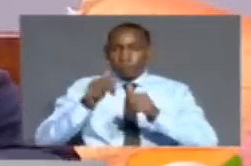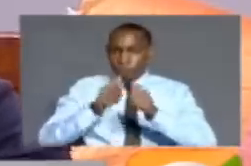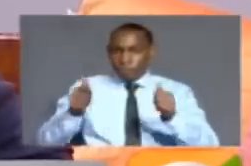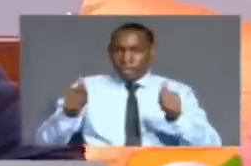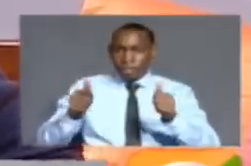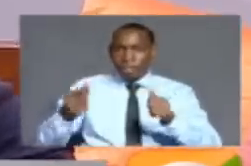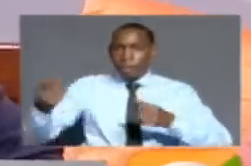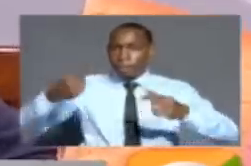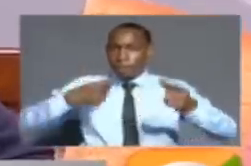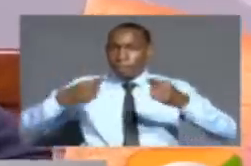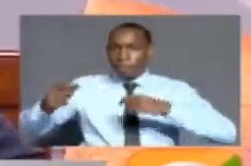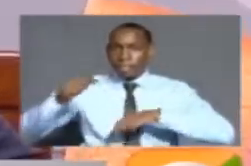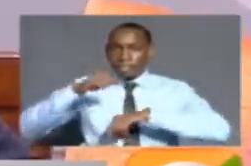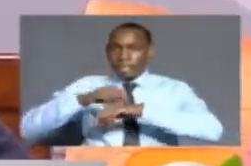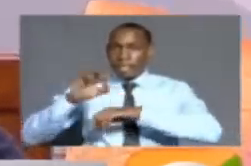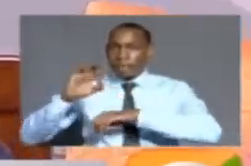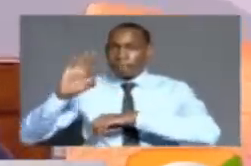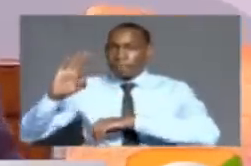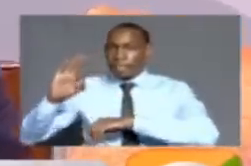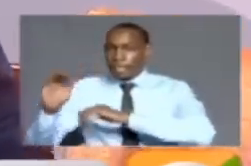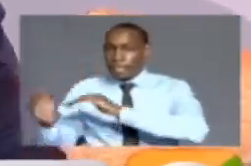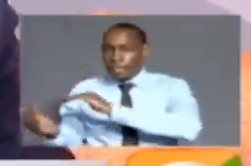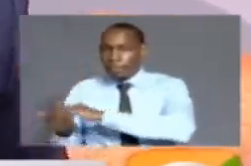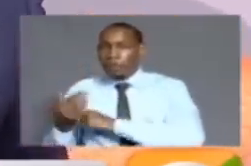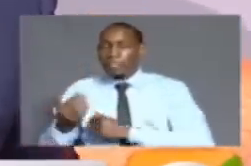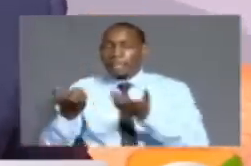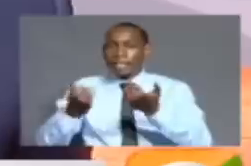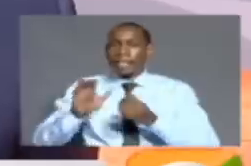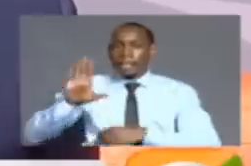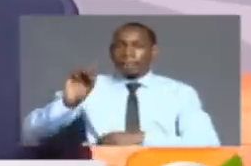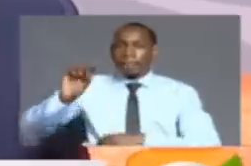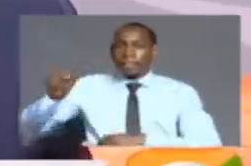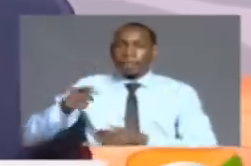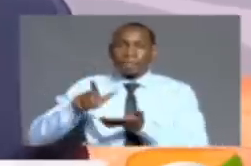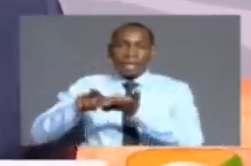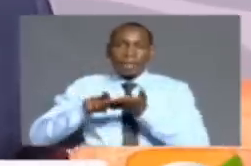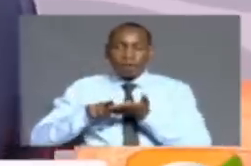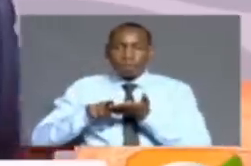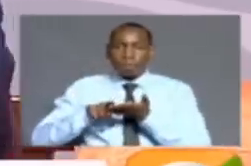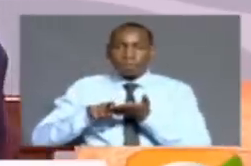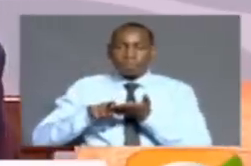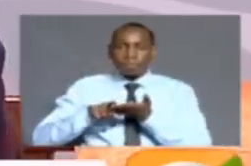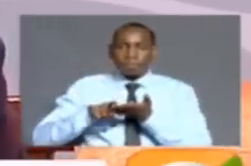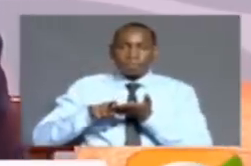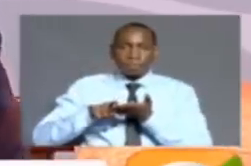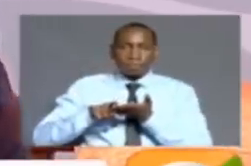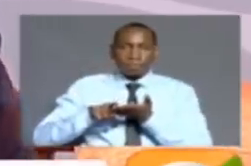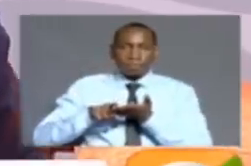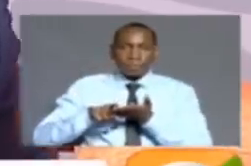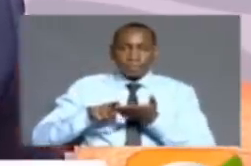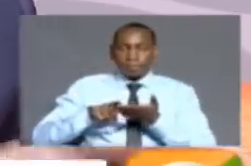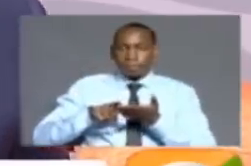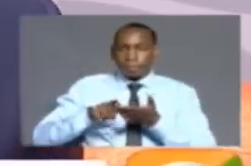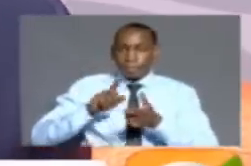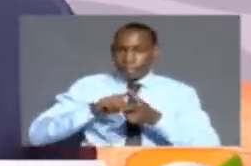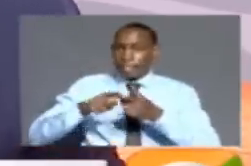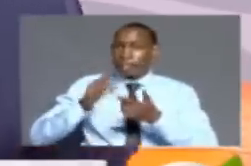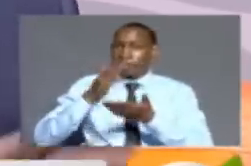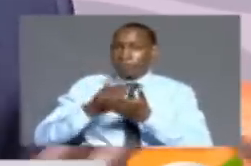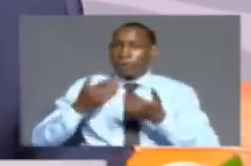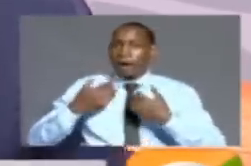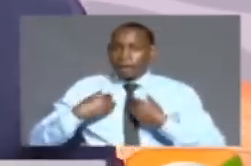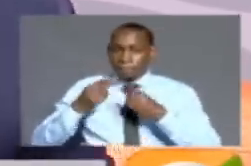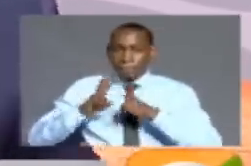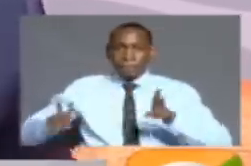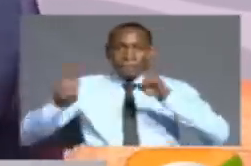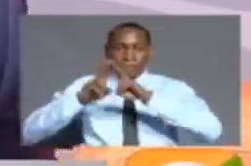send me a text message at 3 a.m. in the morning telling me I need 50,000 shillings for a loan. Correct. Or something like that. They will get that money. Money will